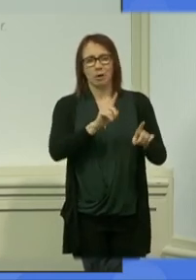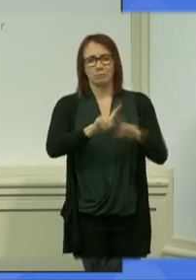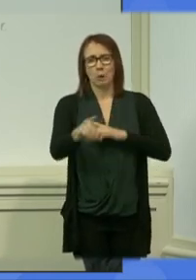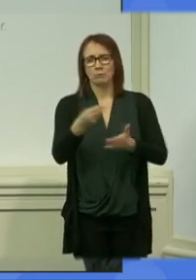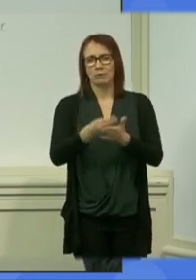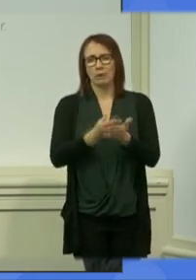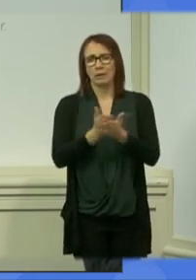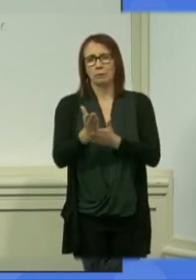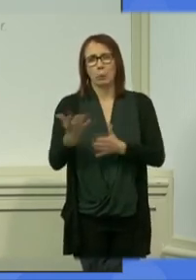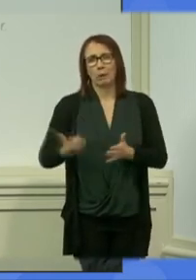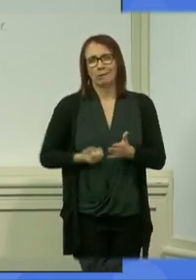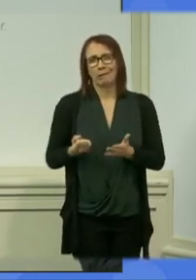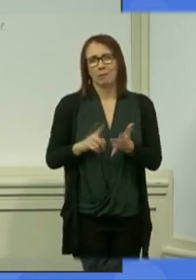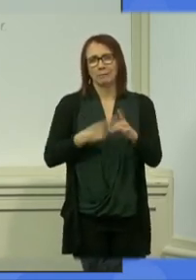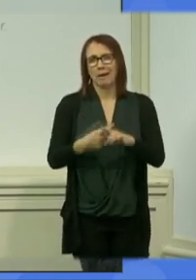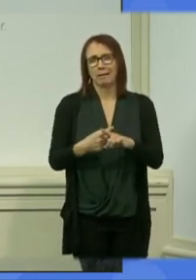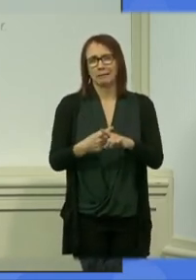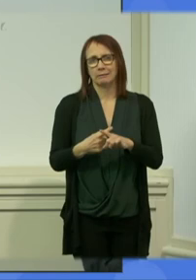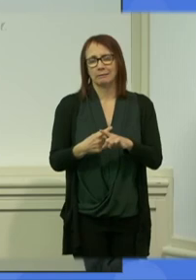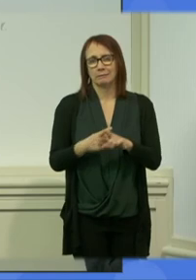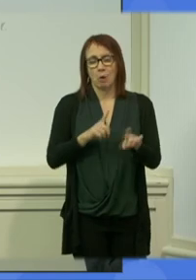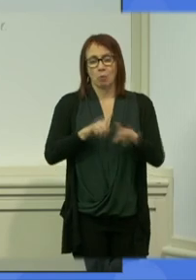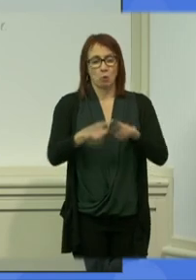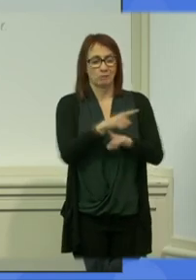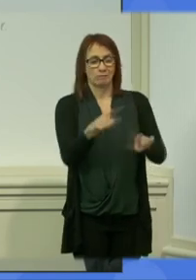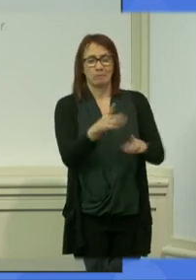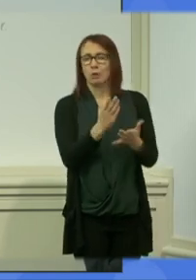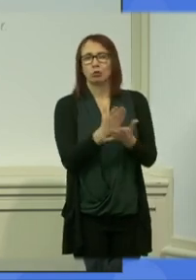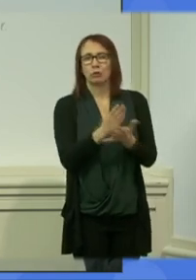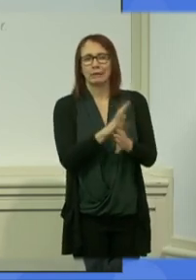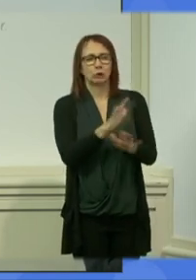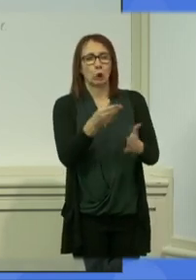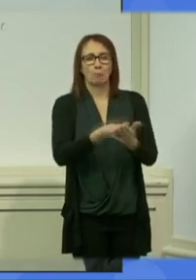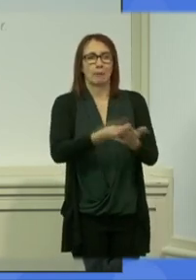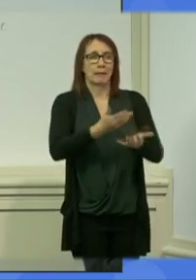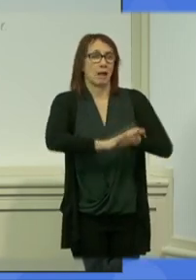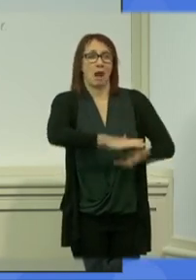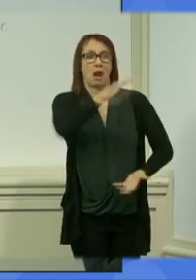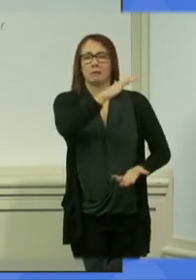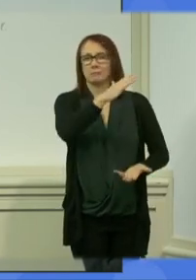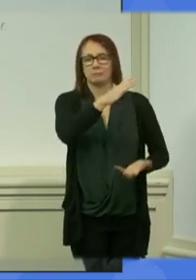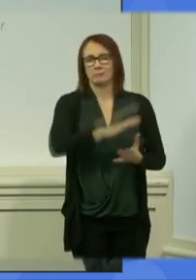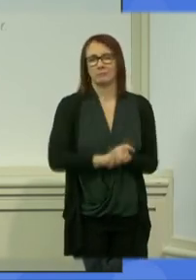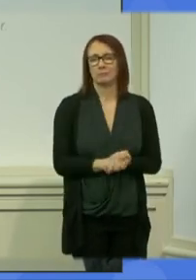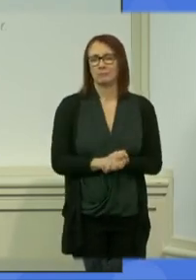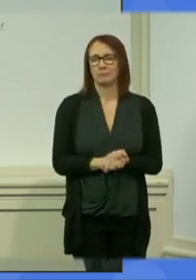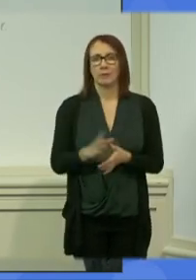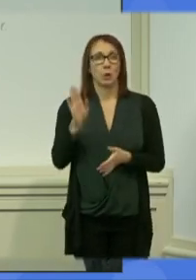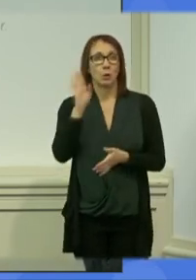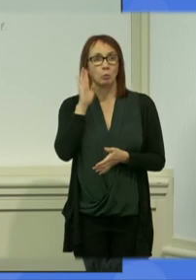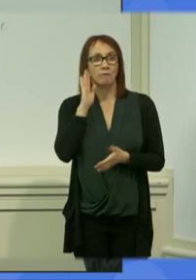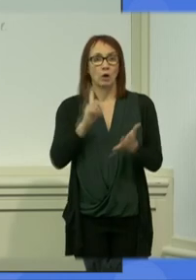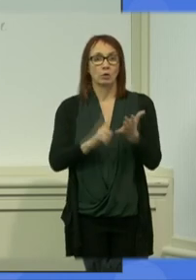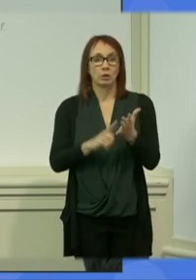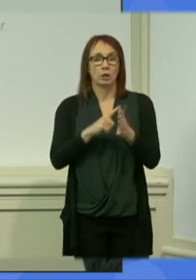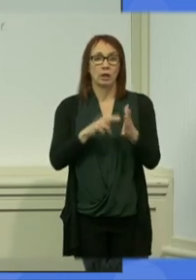tax, and other things. Most of these don't raise that much. It's not really about raising lots of money. We've already heard about the landfill tax, and